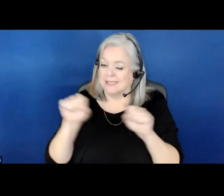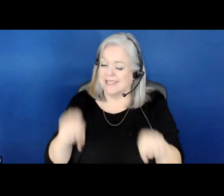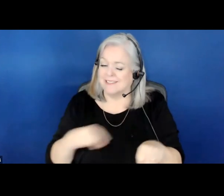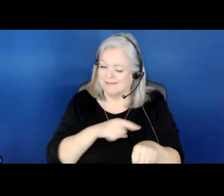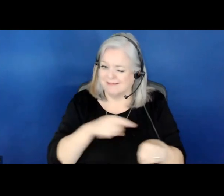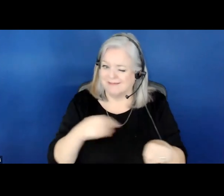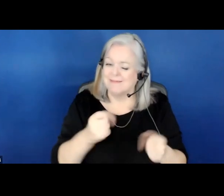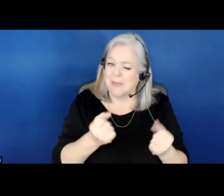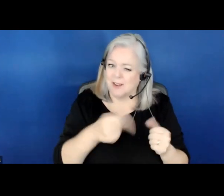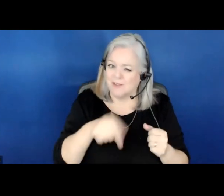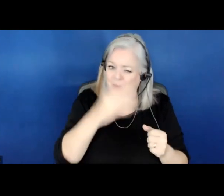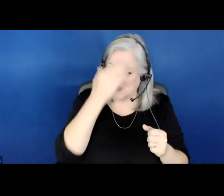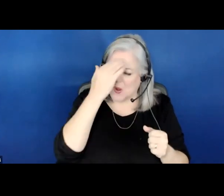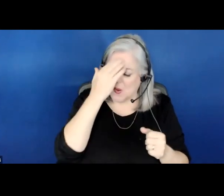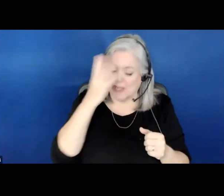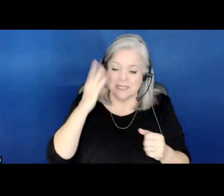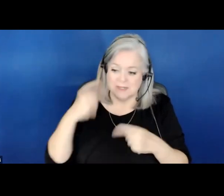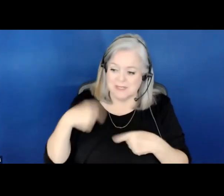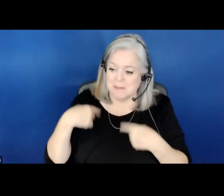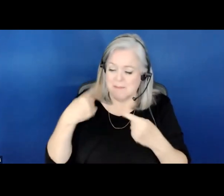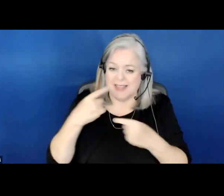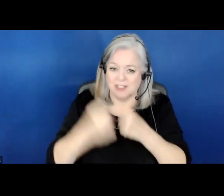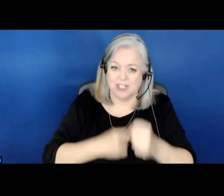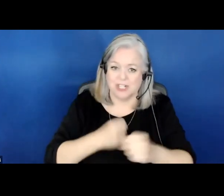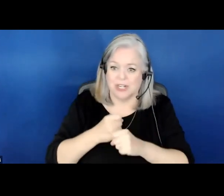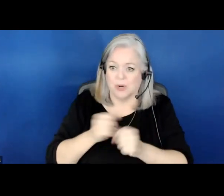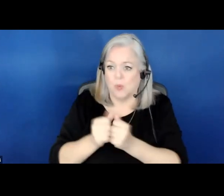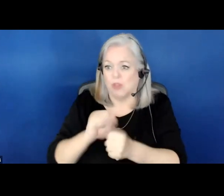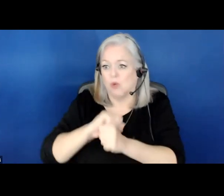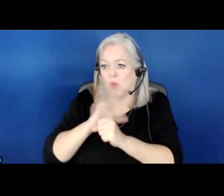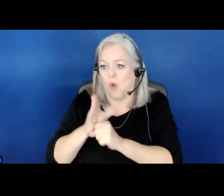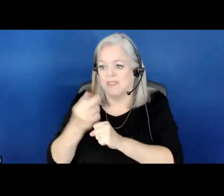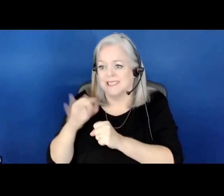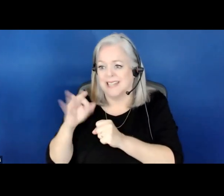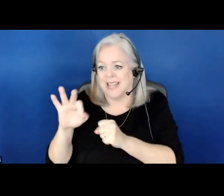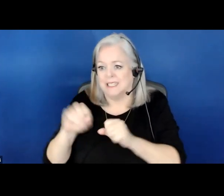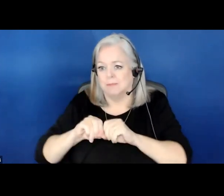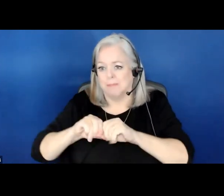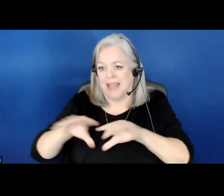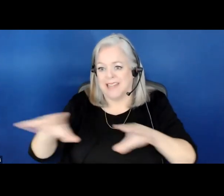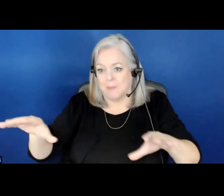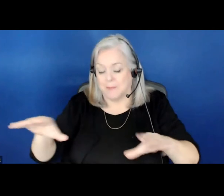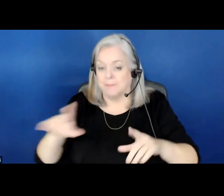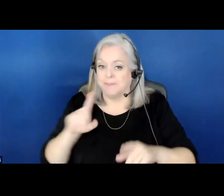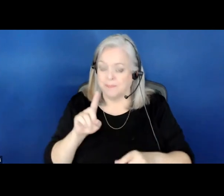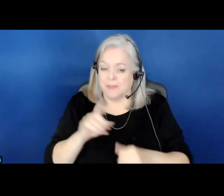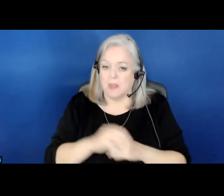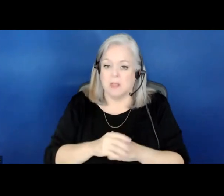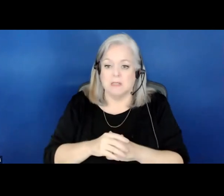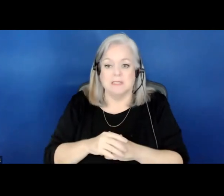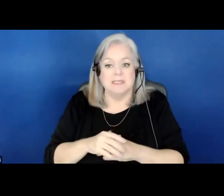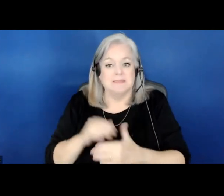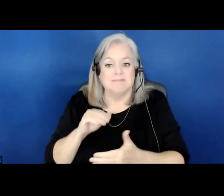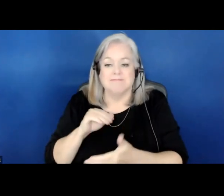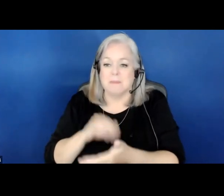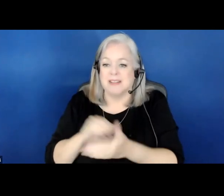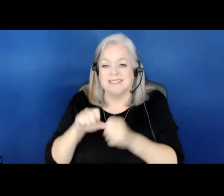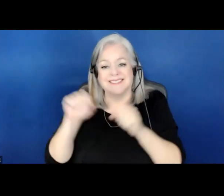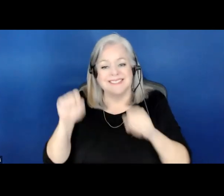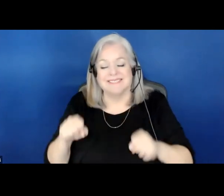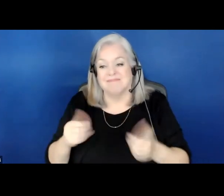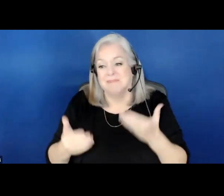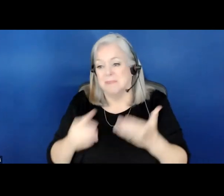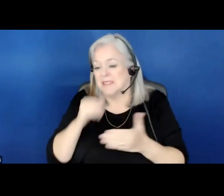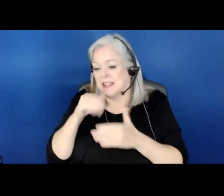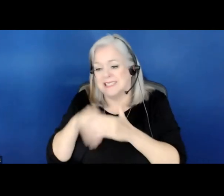over the past year and the COVID-19 pandemic, is not necessarily accessible or set up